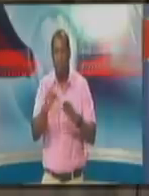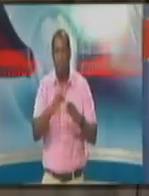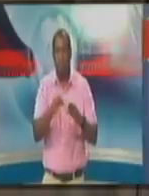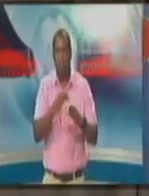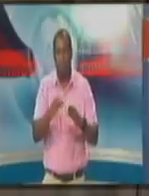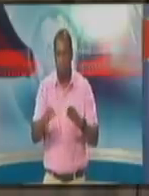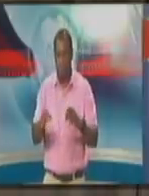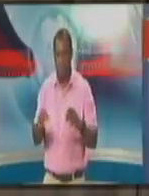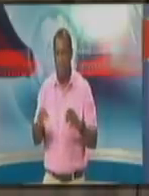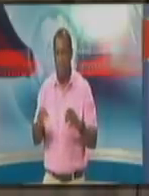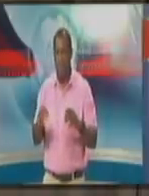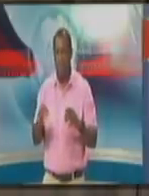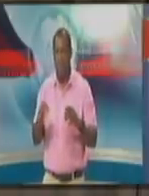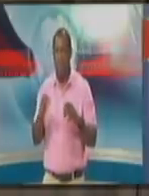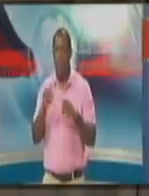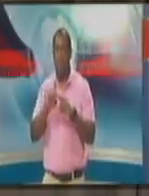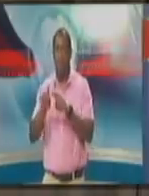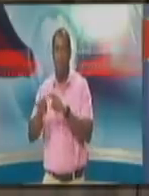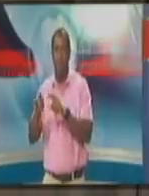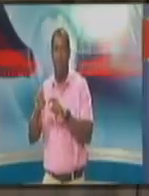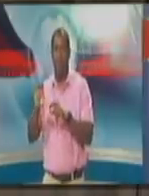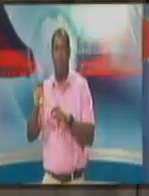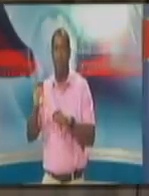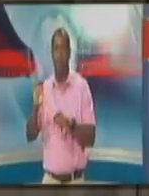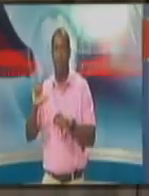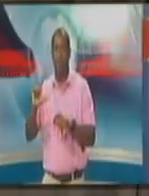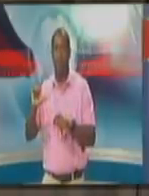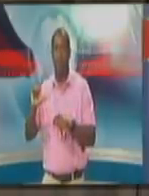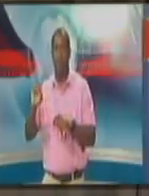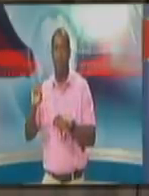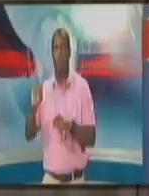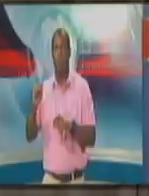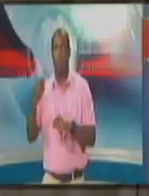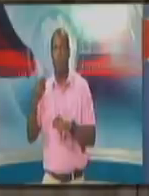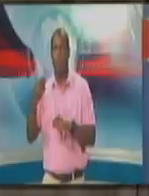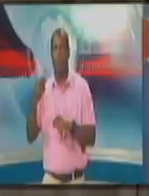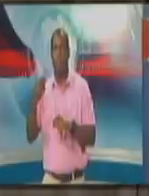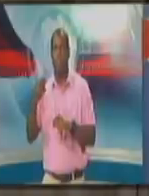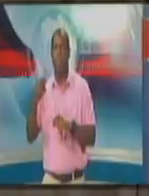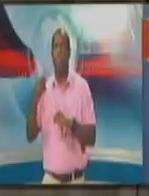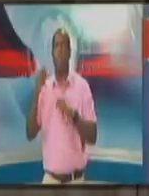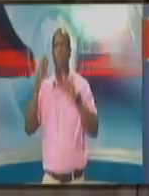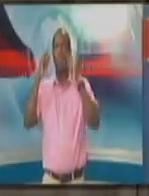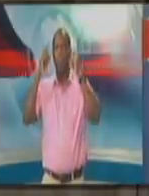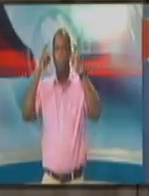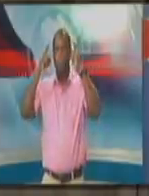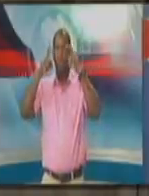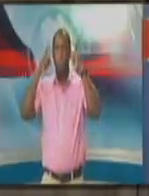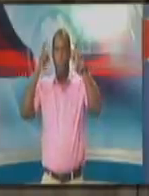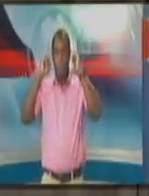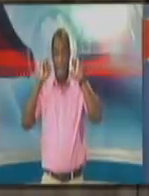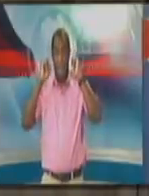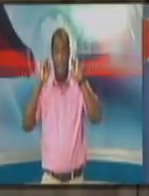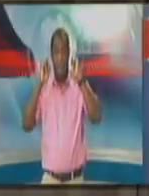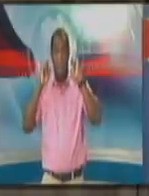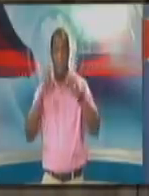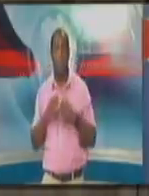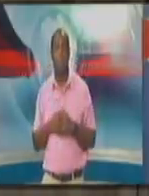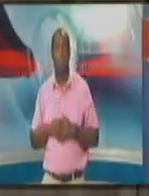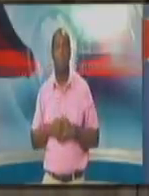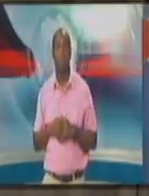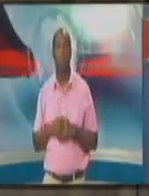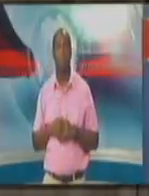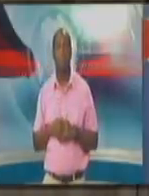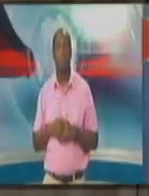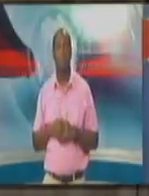general population. So a physician sometimes who is in a very low risk setting may want to choose to wear a cloth mask as opposed